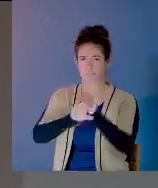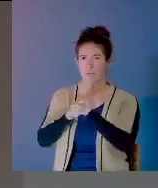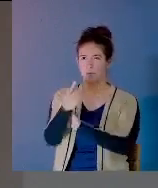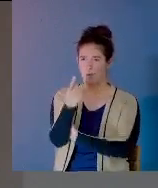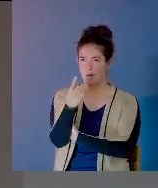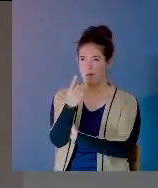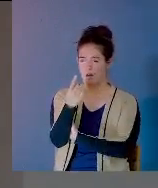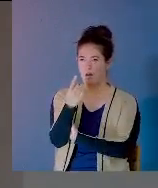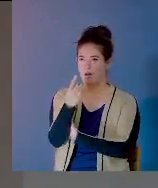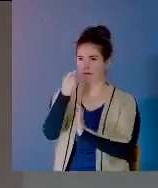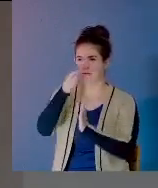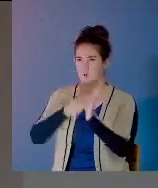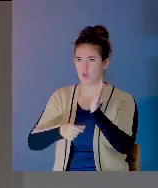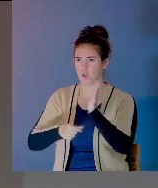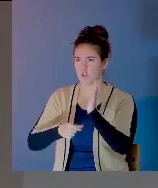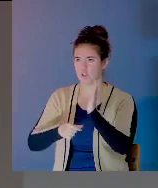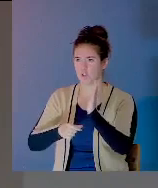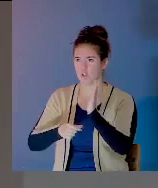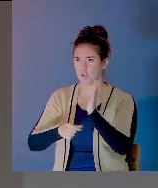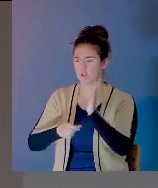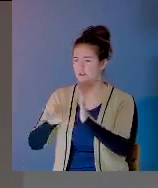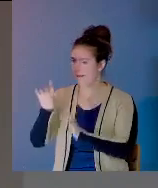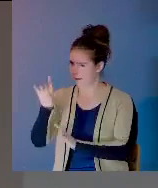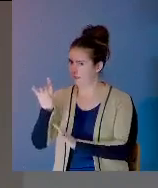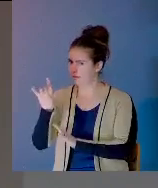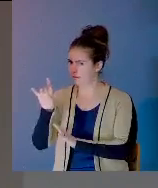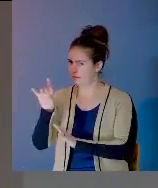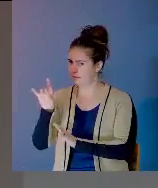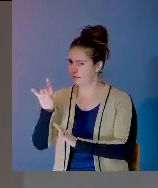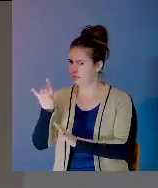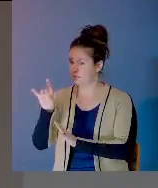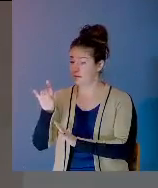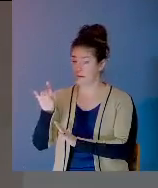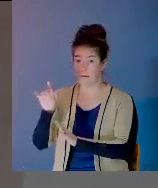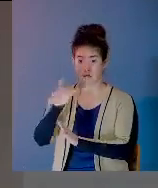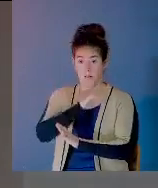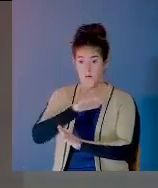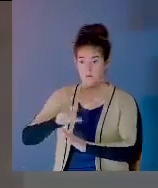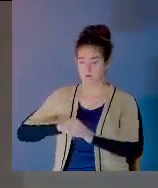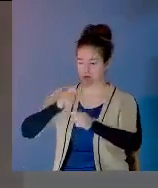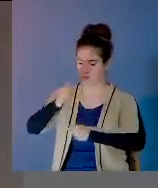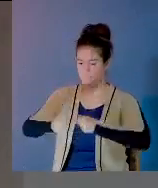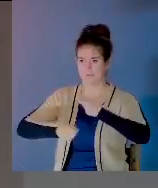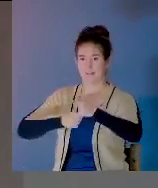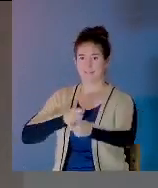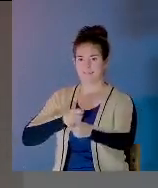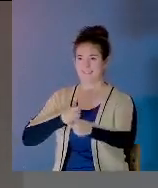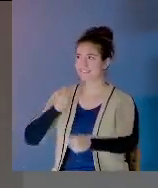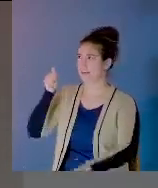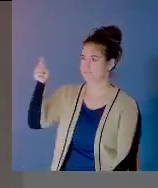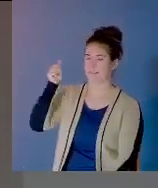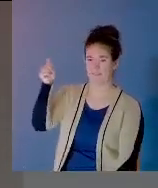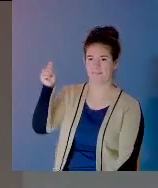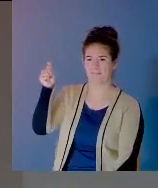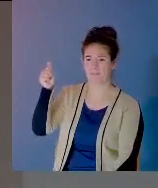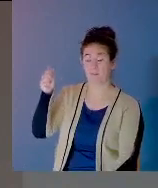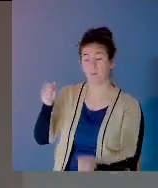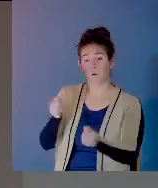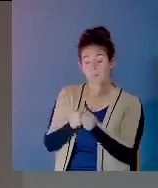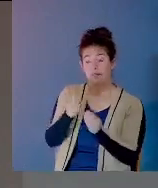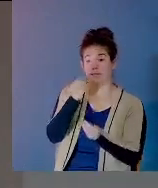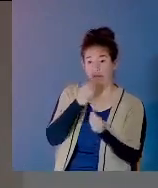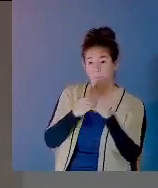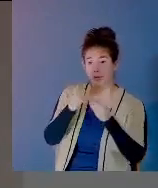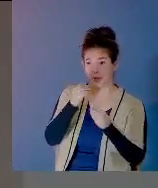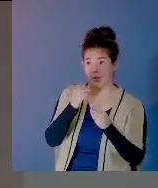he replaced himself with three things that we know about the Lord's Supper and how he prepared them for his departure,